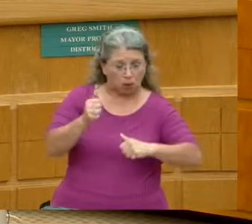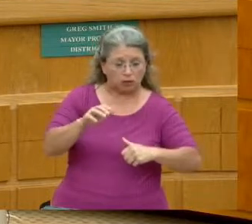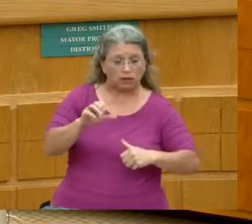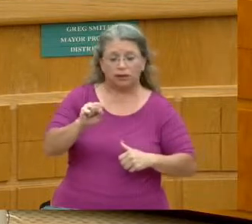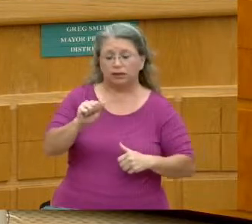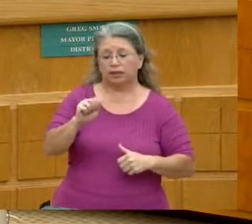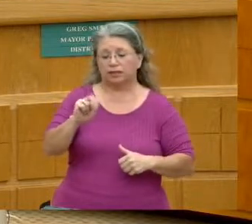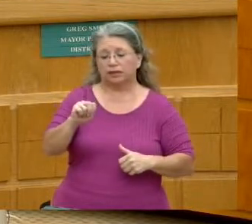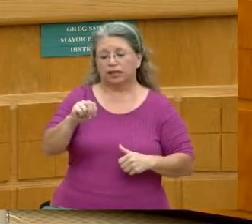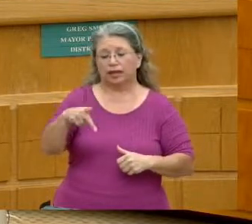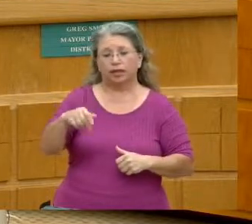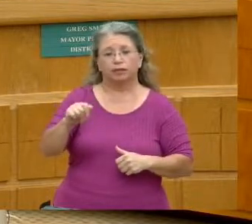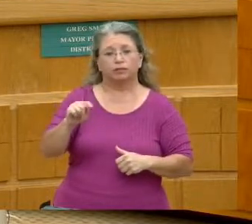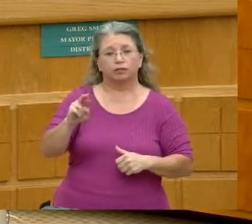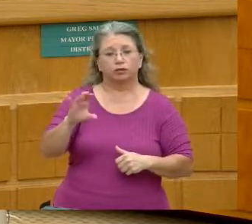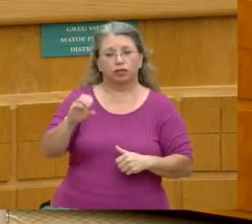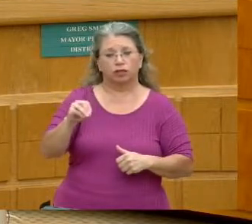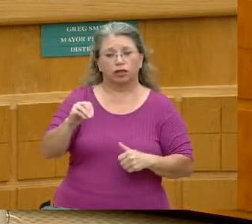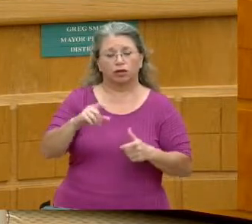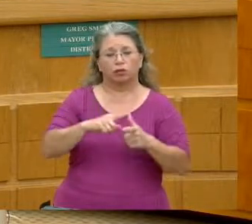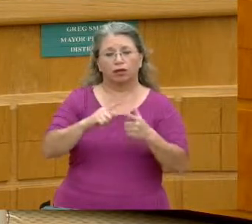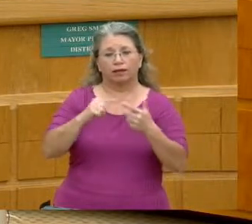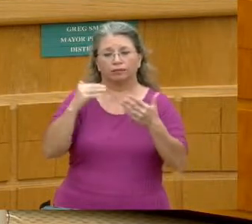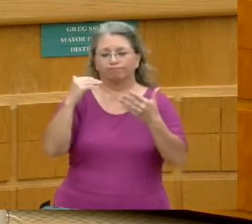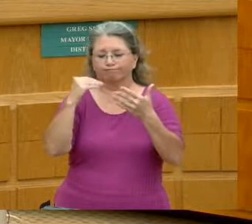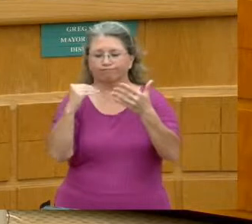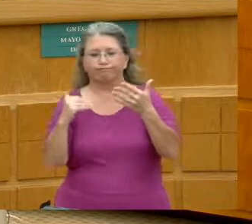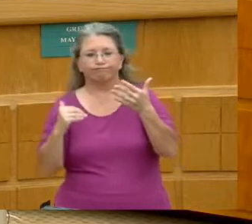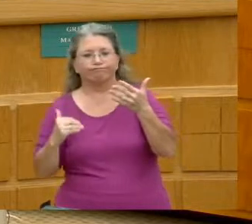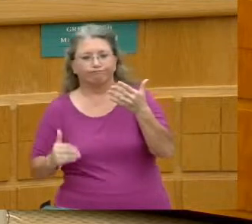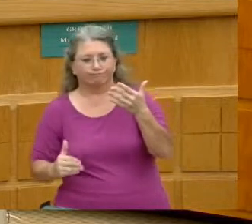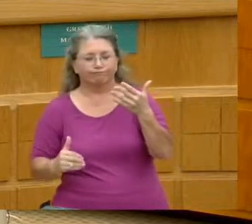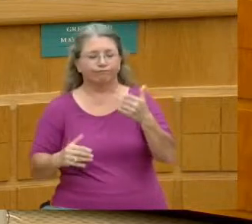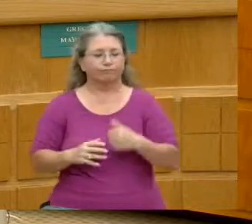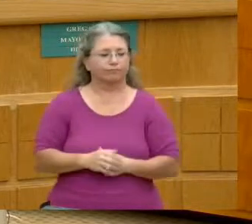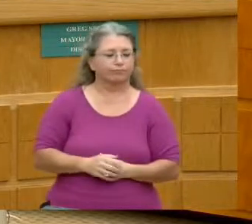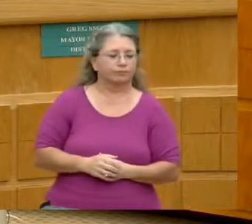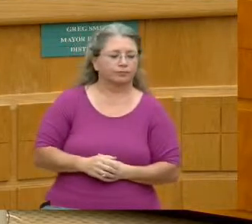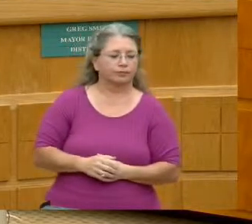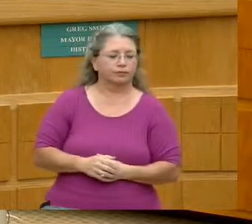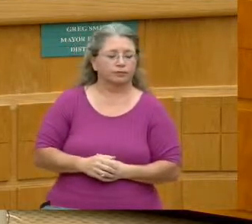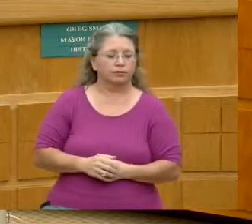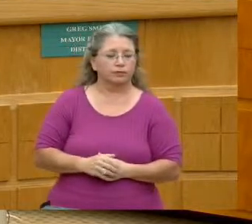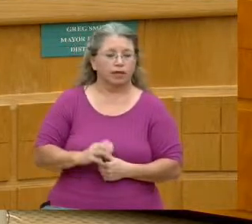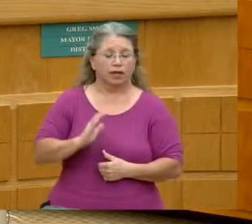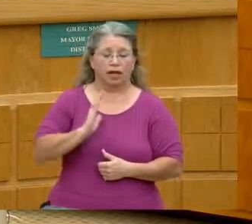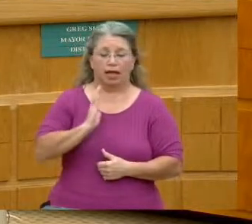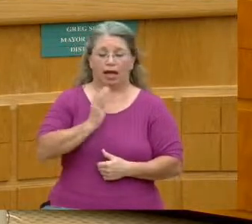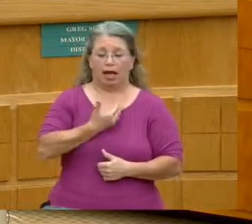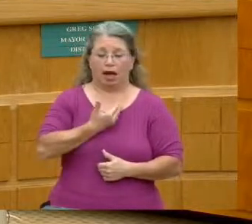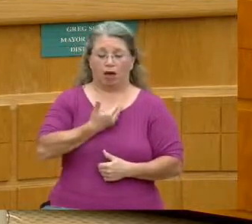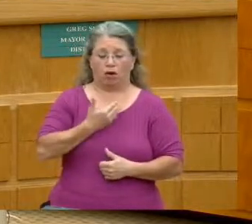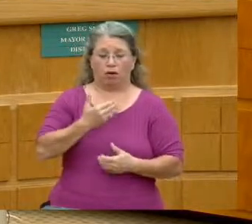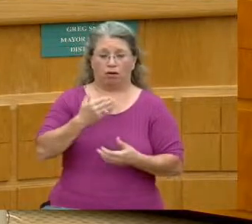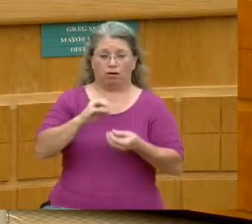very distant second, and then it goes down from there. Today, our updates for Nueces